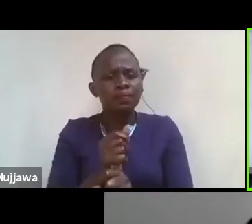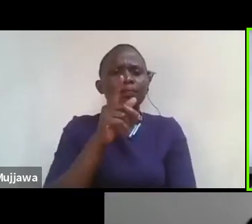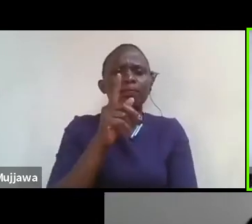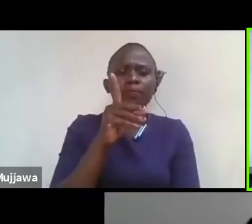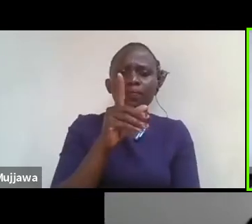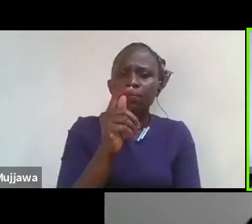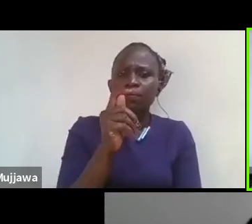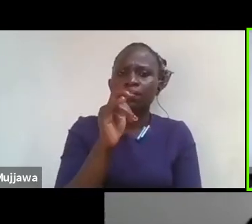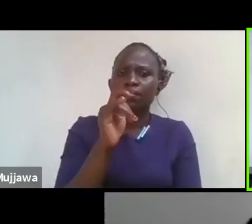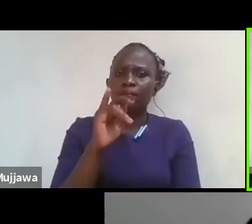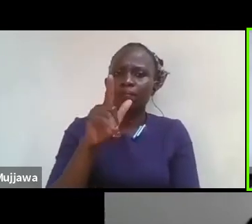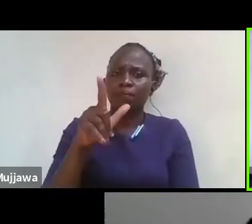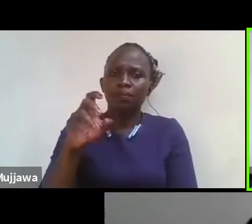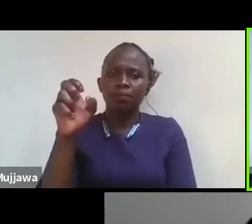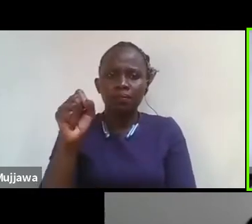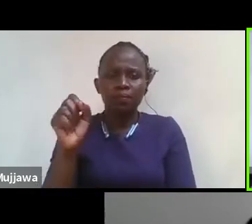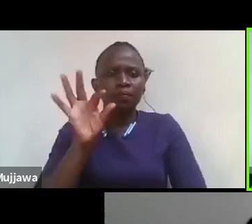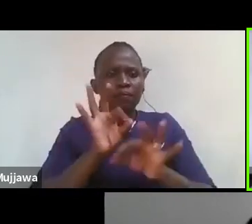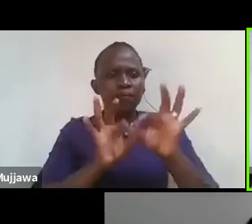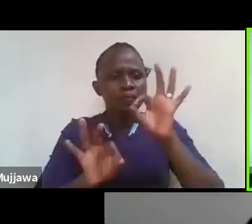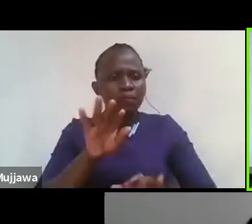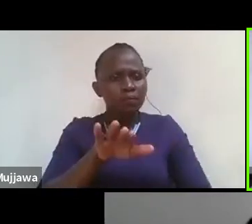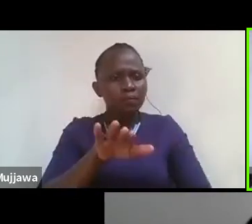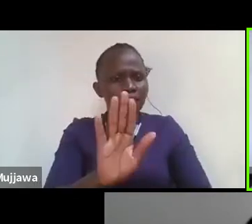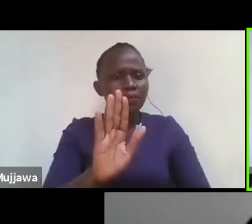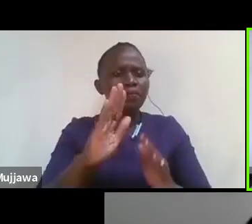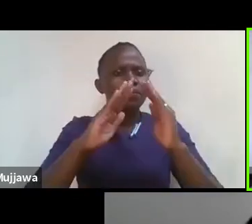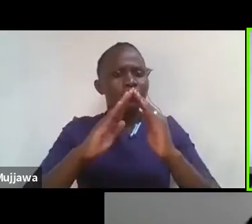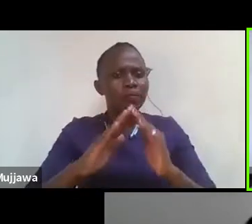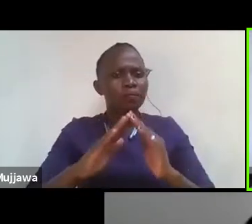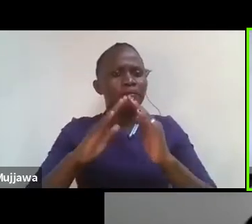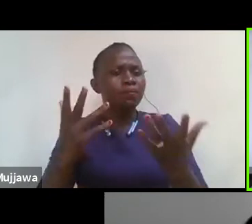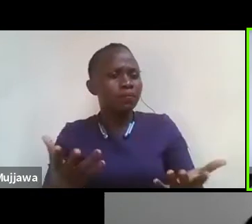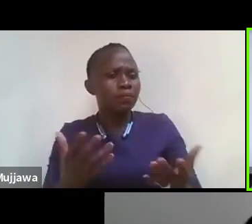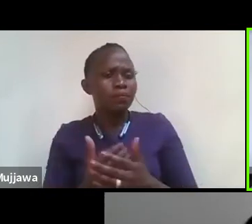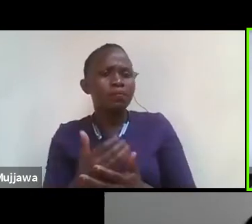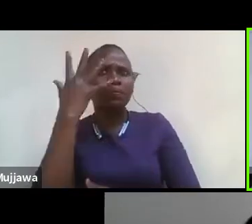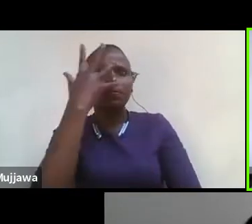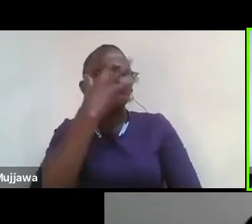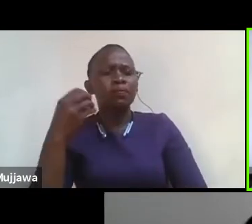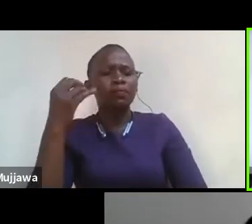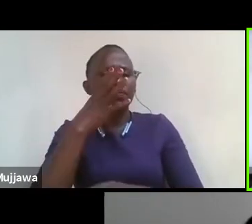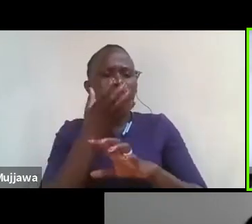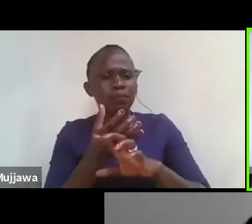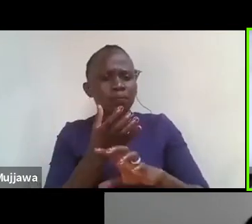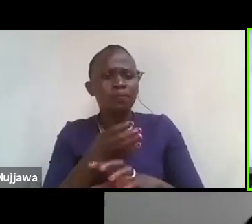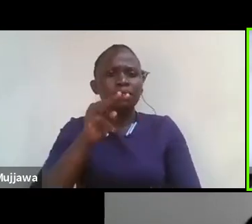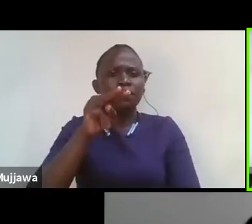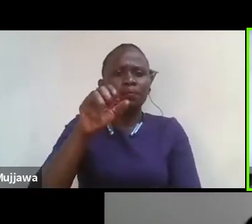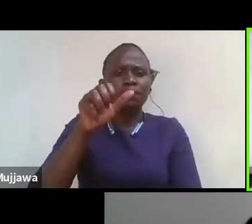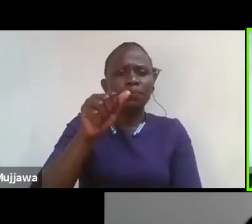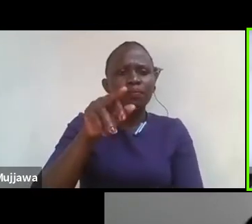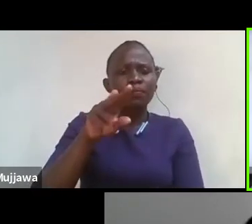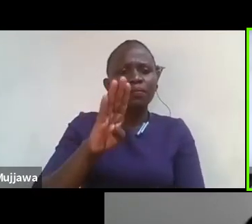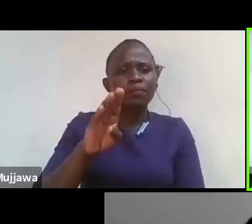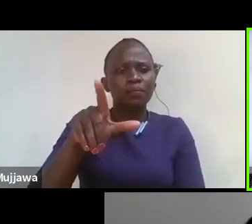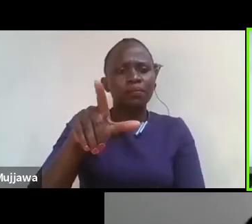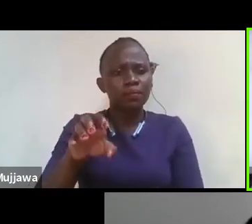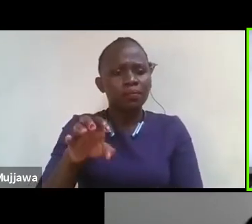very brilliant and beautiful stone. When we talk about marble, I'm sure all of us know how much marble, for example, is processed